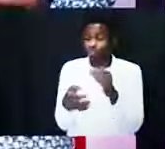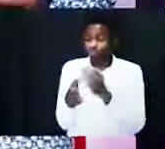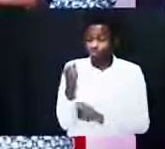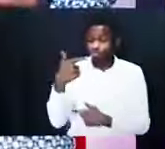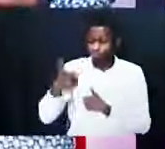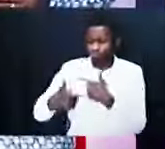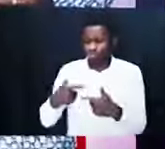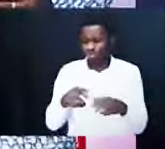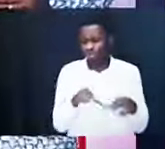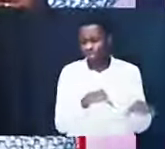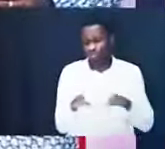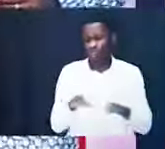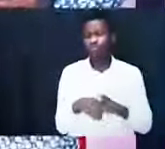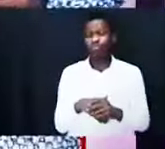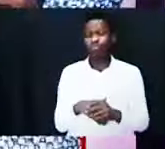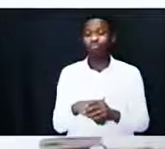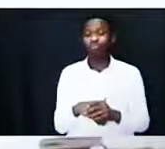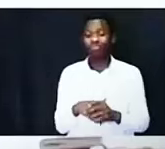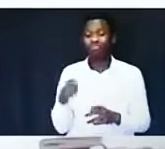for transformation.